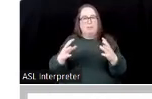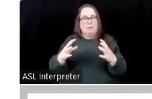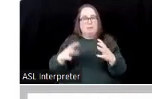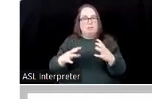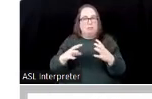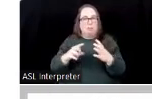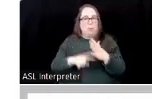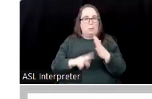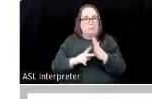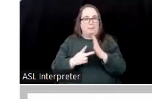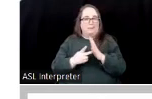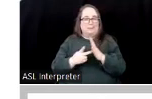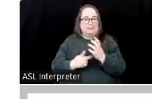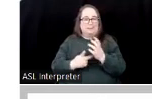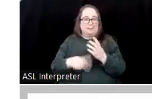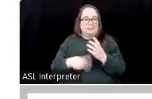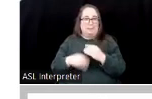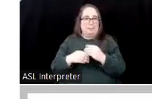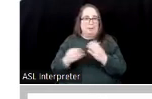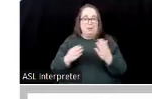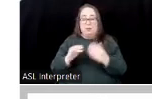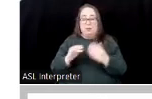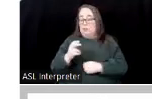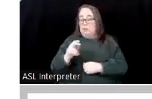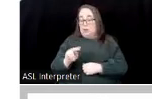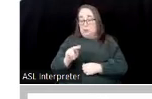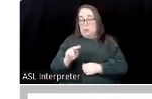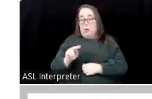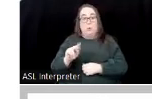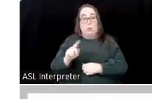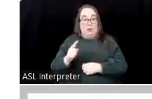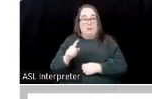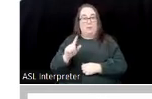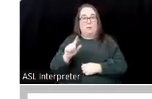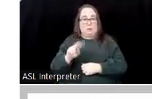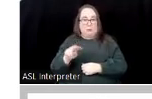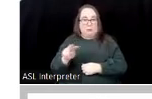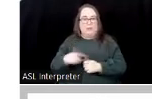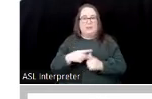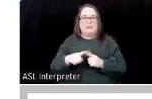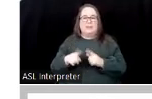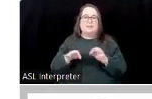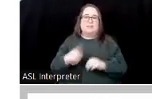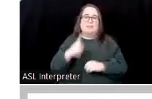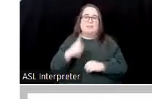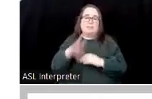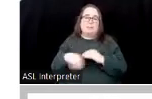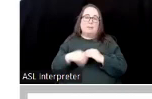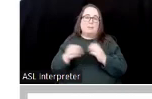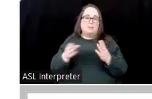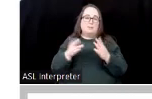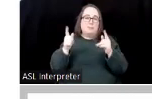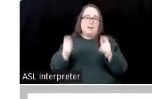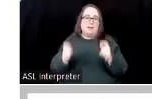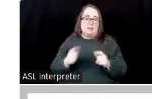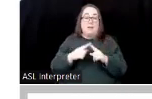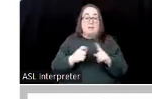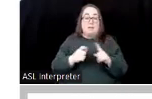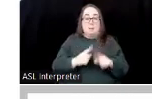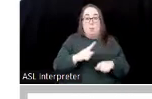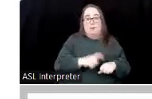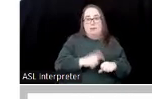services. Effective January 1 of 2022, the definition of supplemental services was modified from